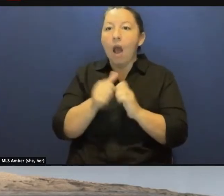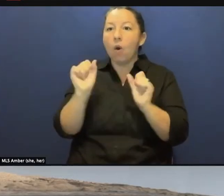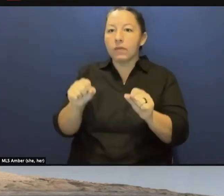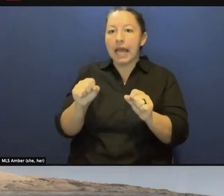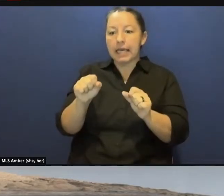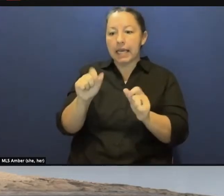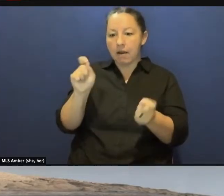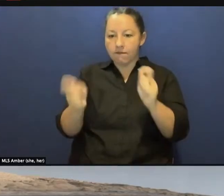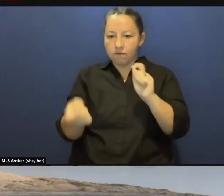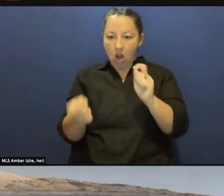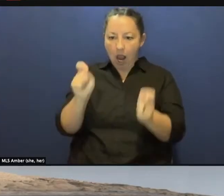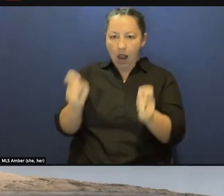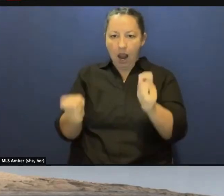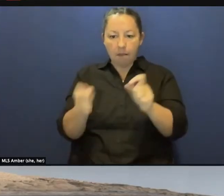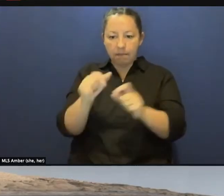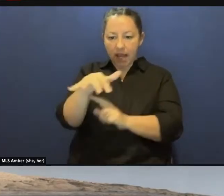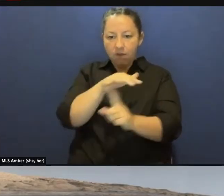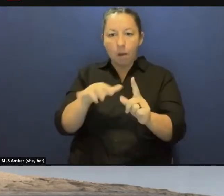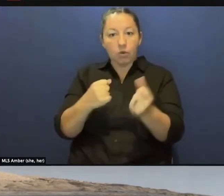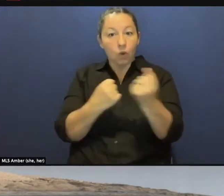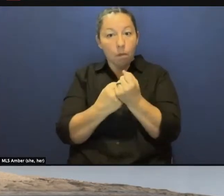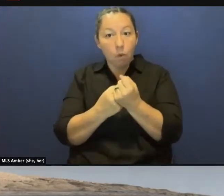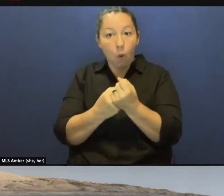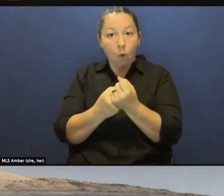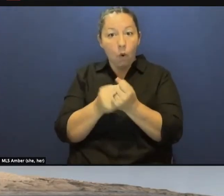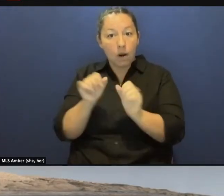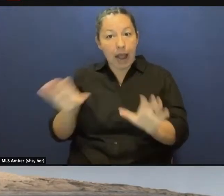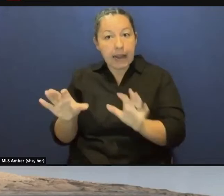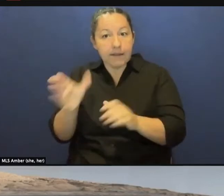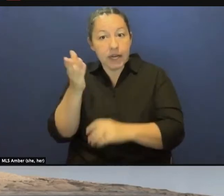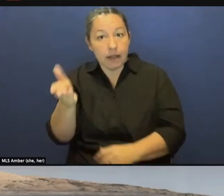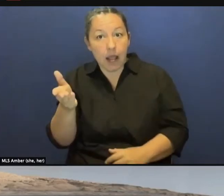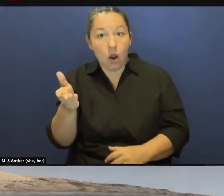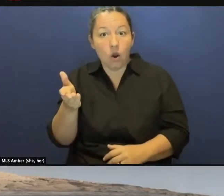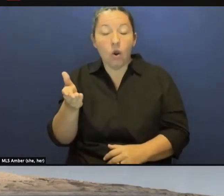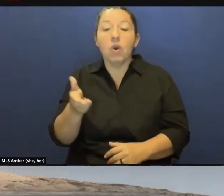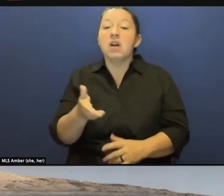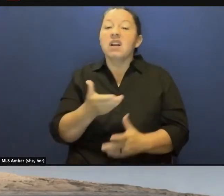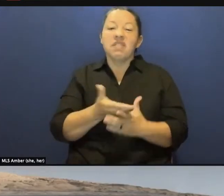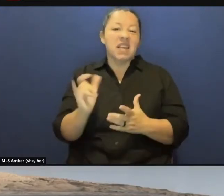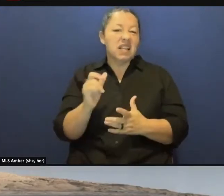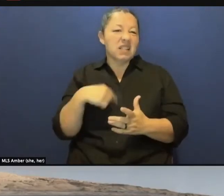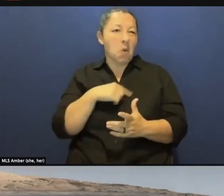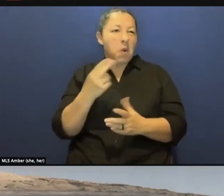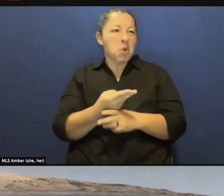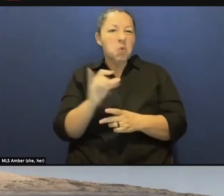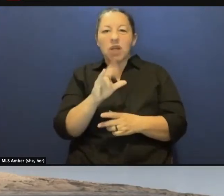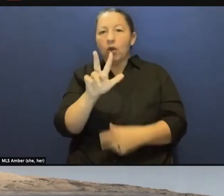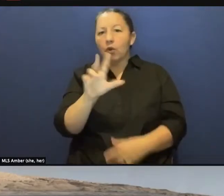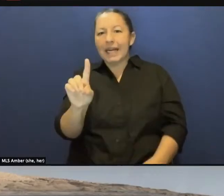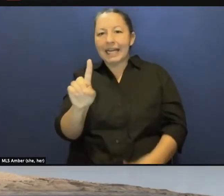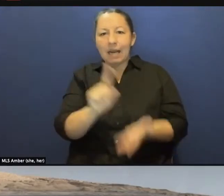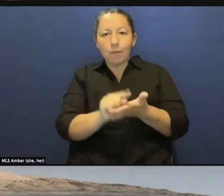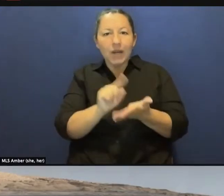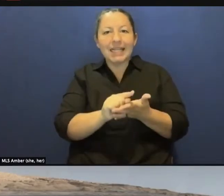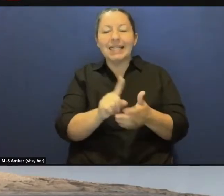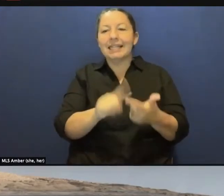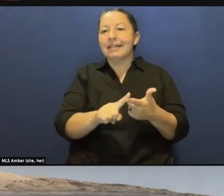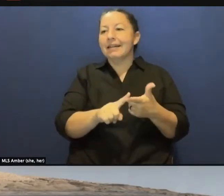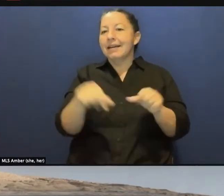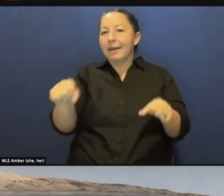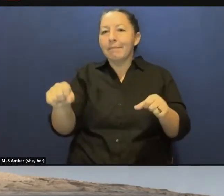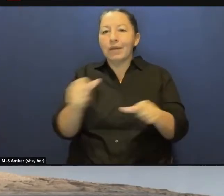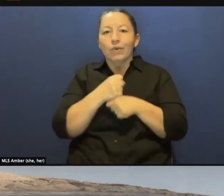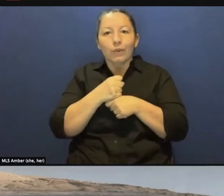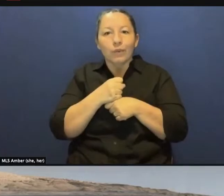then support their activities there. Things like we would use with 3D printing, the ability to create an